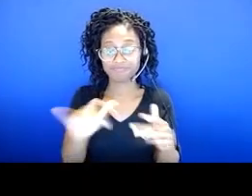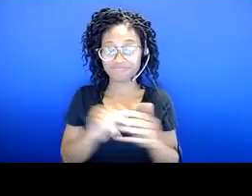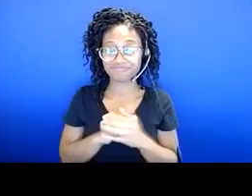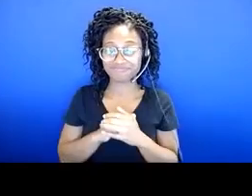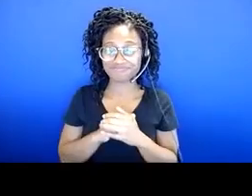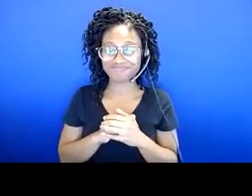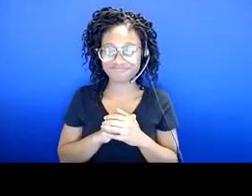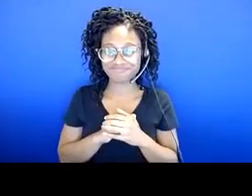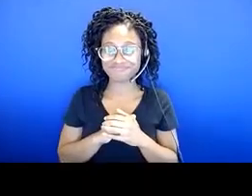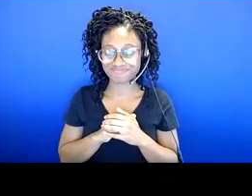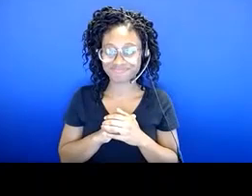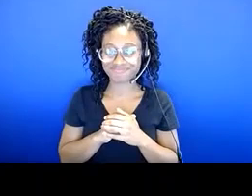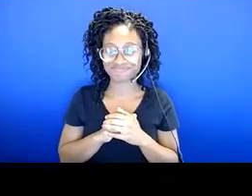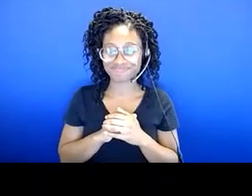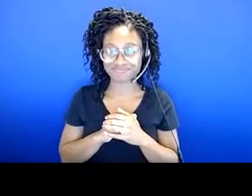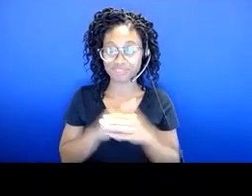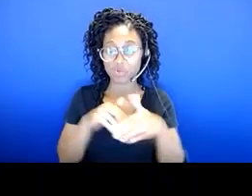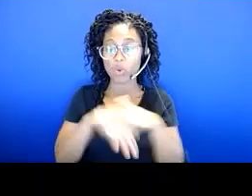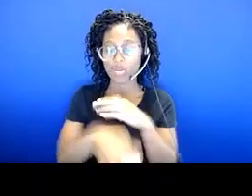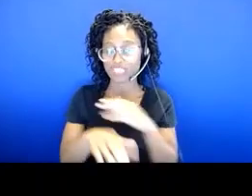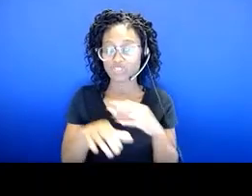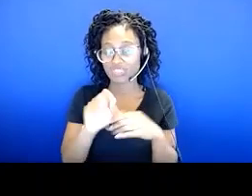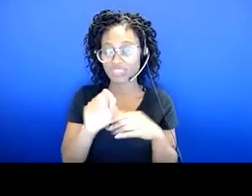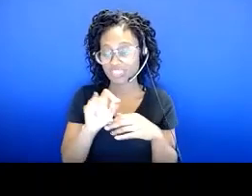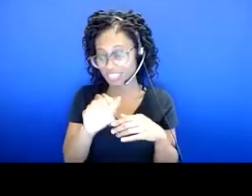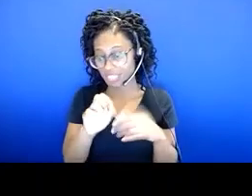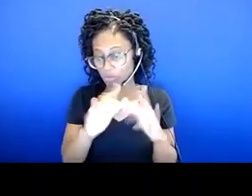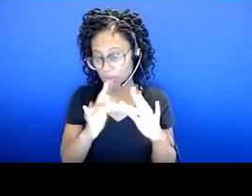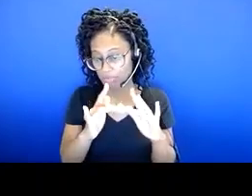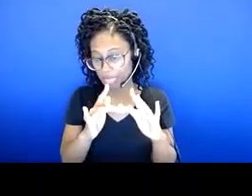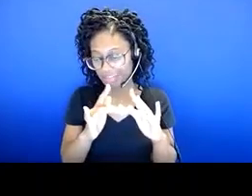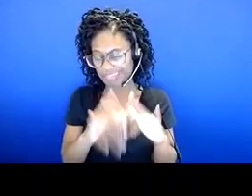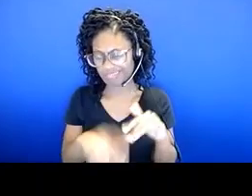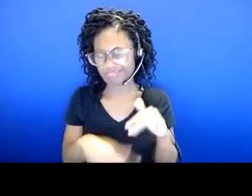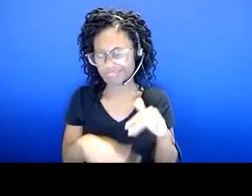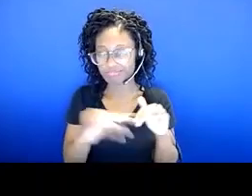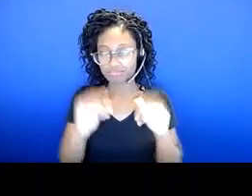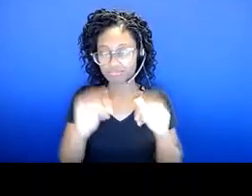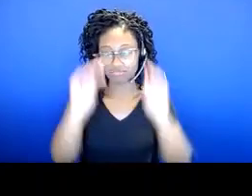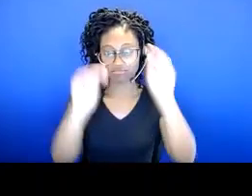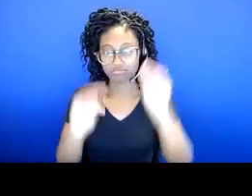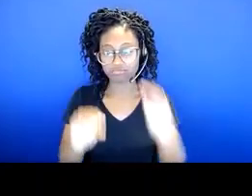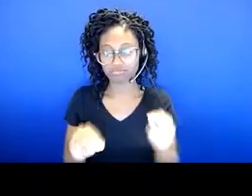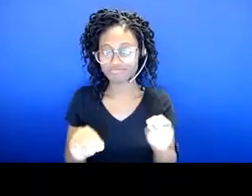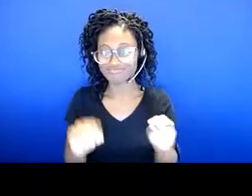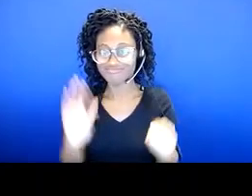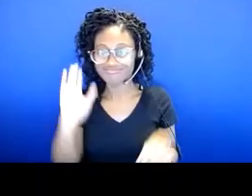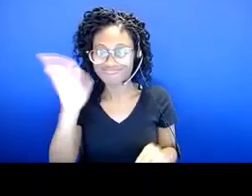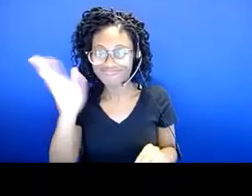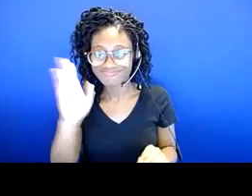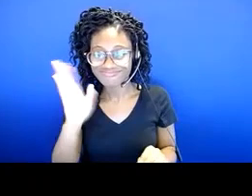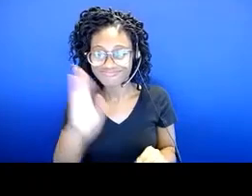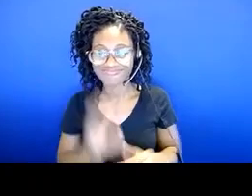the site and able to create your interactive presentation. In terms of the